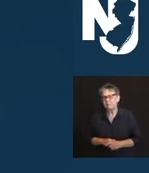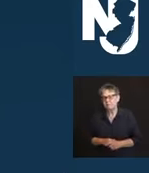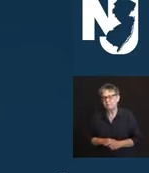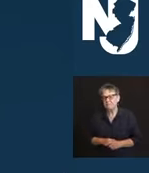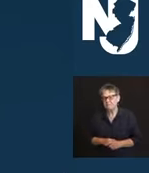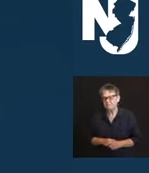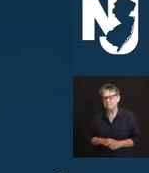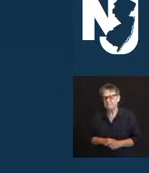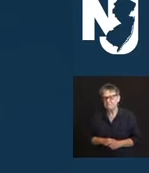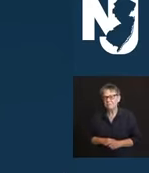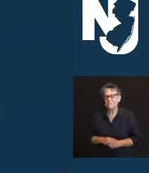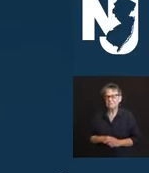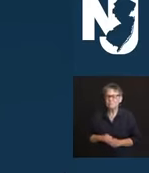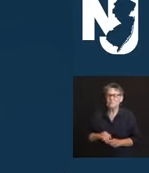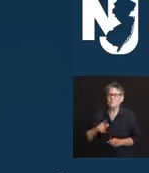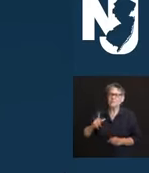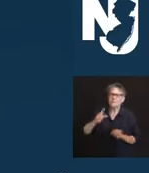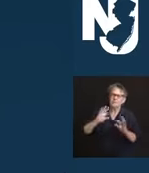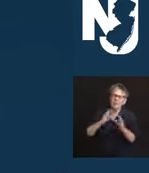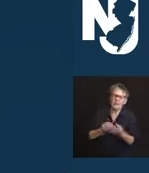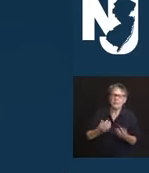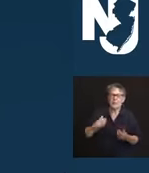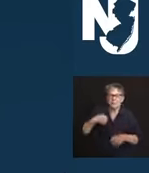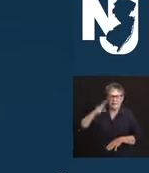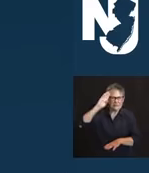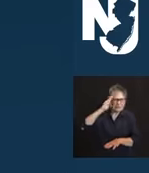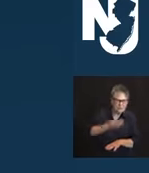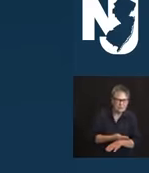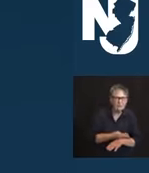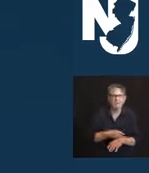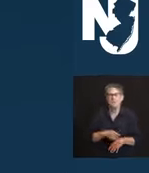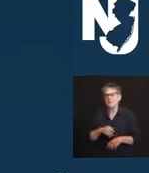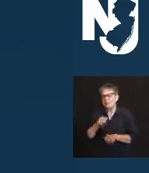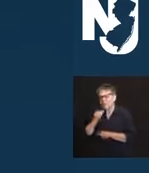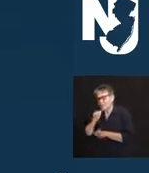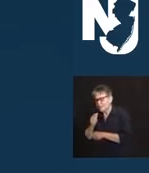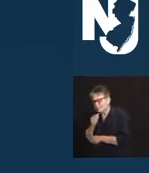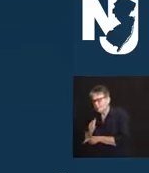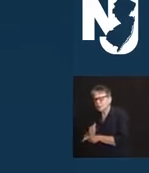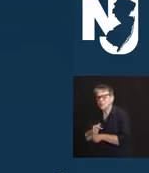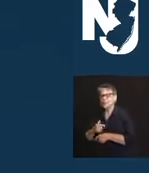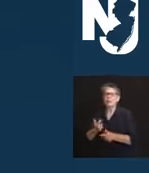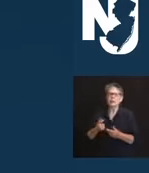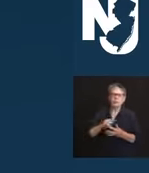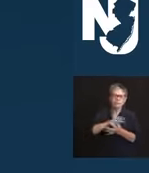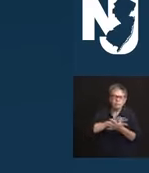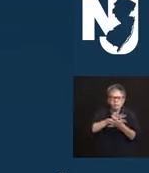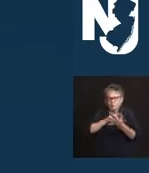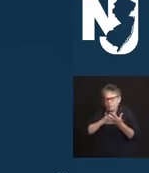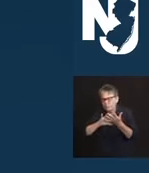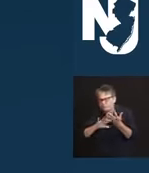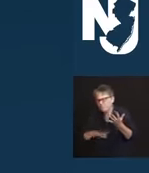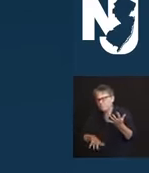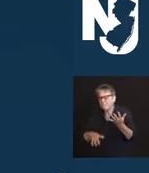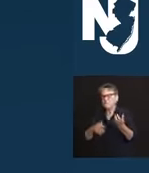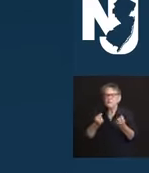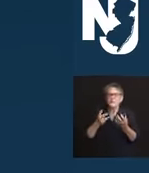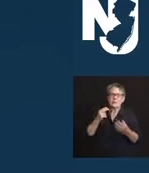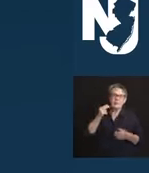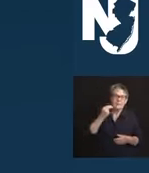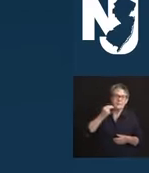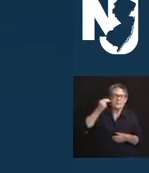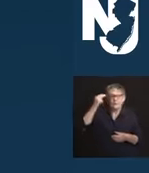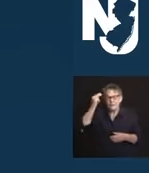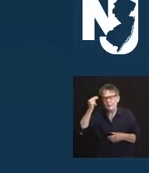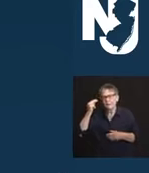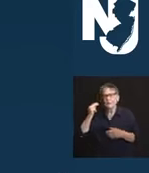leaves behind her sisters, Amelia, Antoinette, Joanne, Nancy, and Mary, and loving nieces and nephews. I spoke,